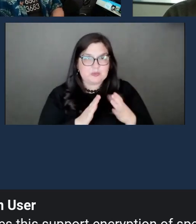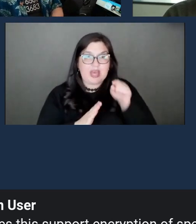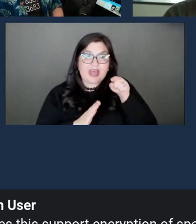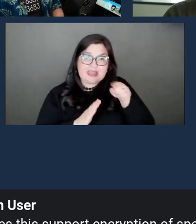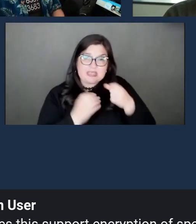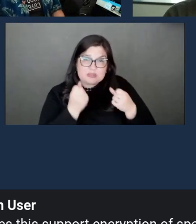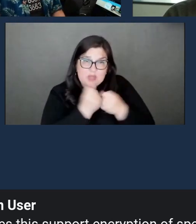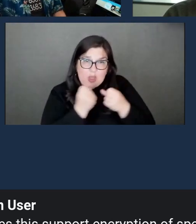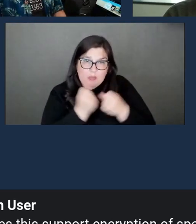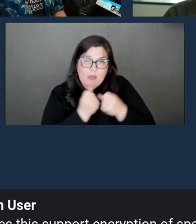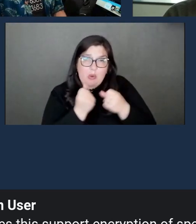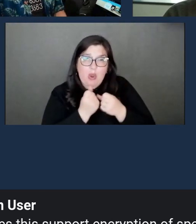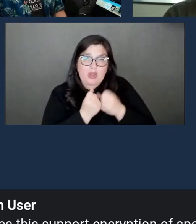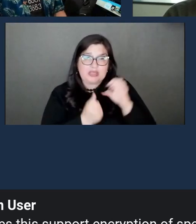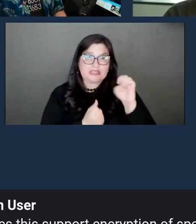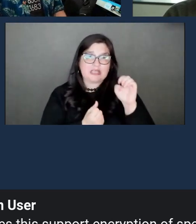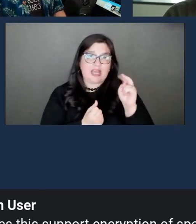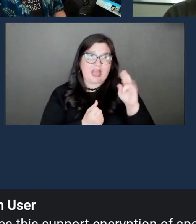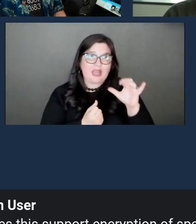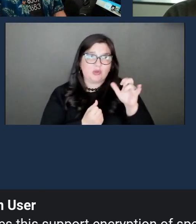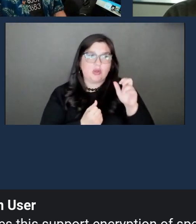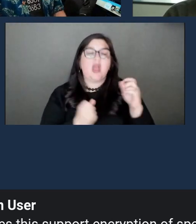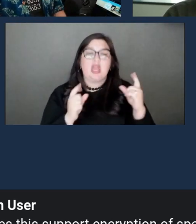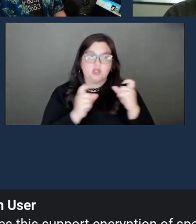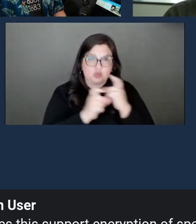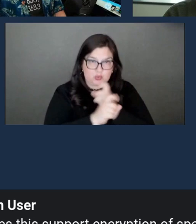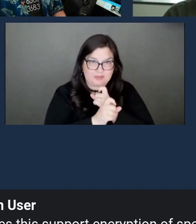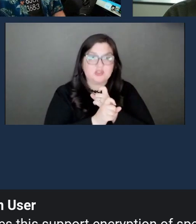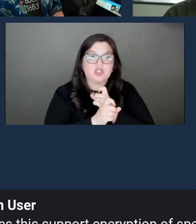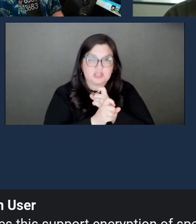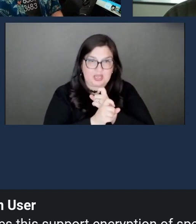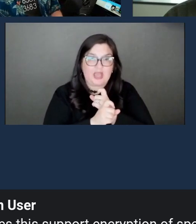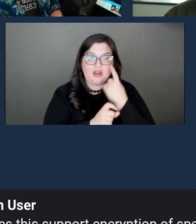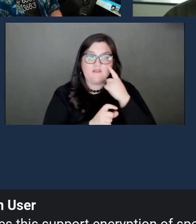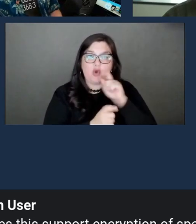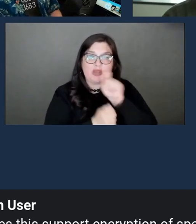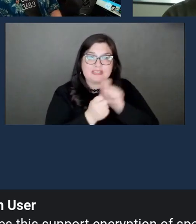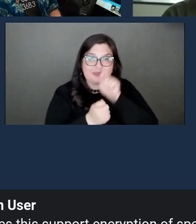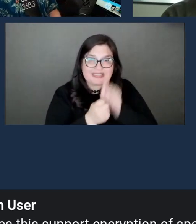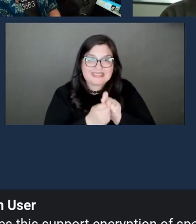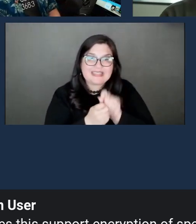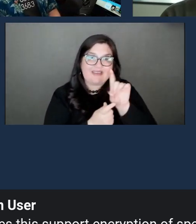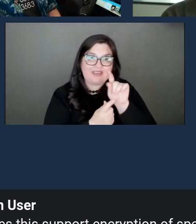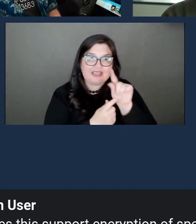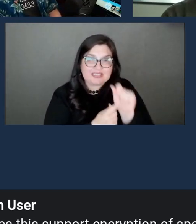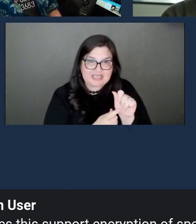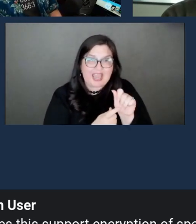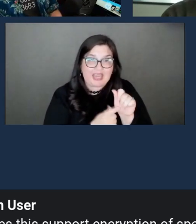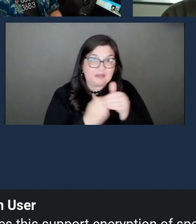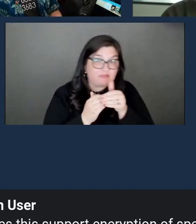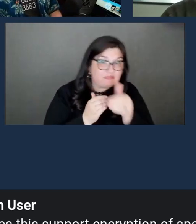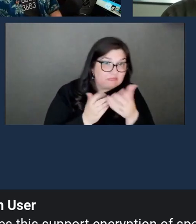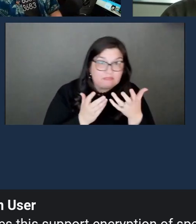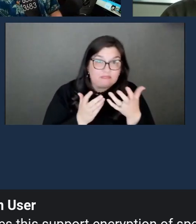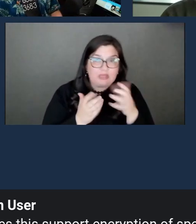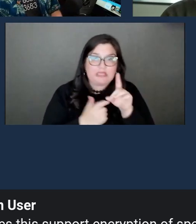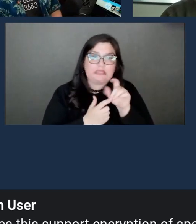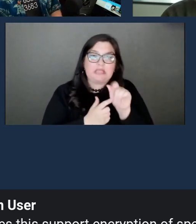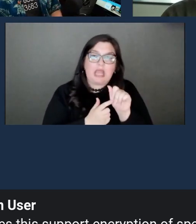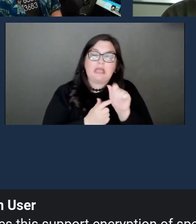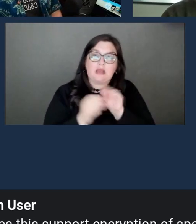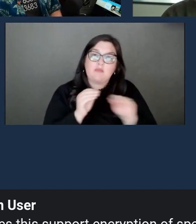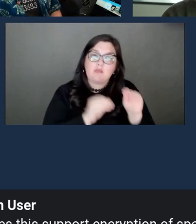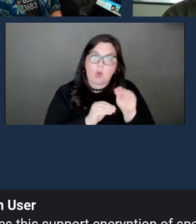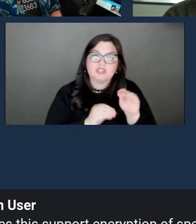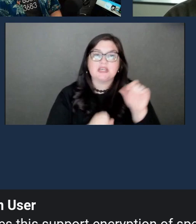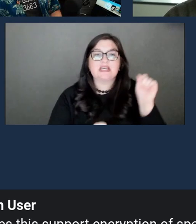rest and data in motion? Yes. So there's 3 different types of S3 encryption at AWS. And so